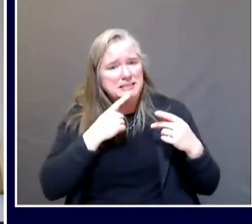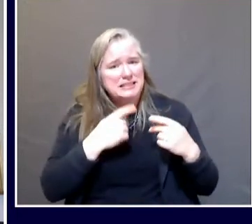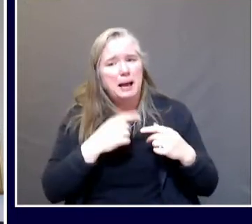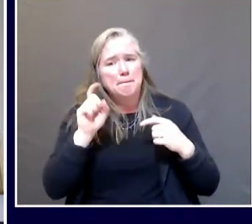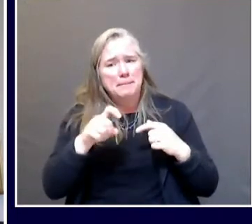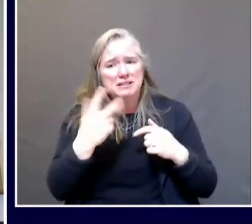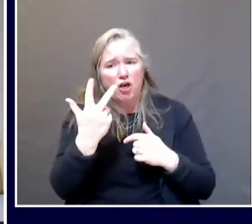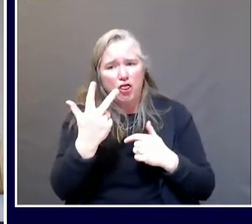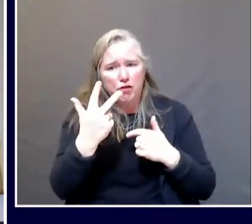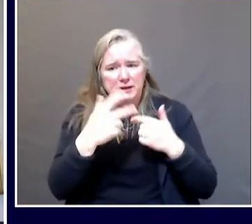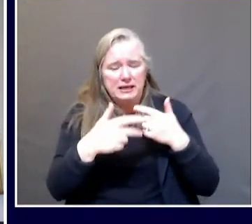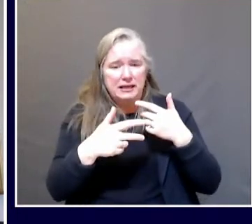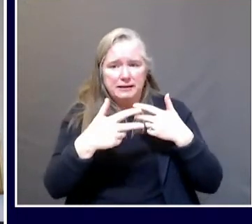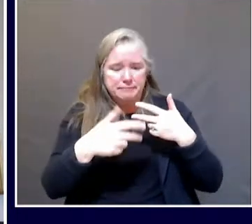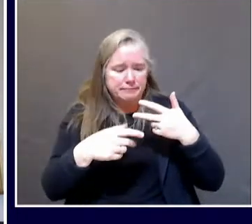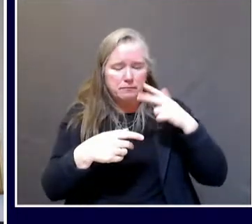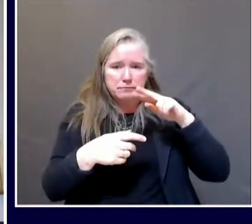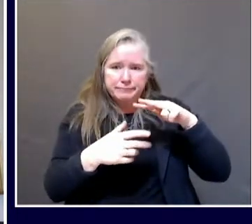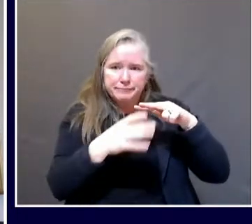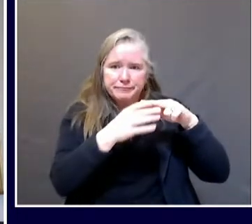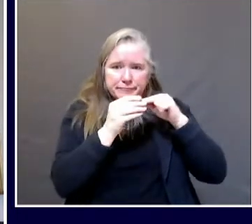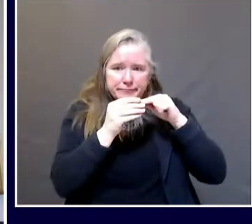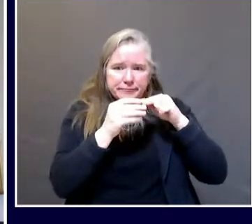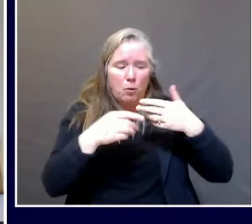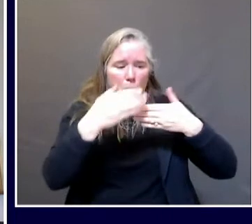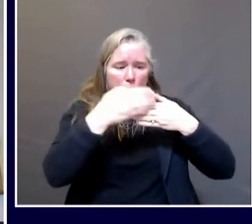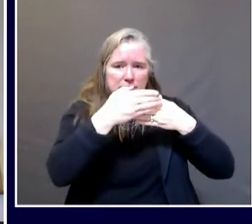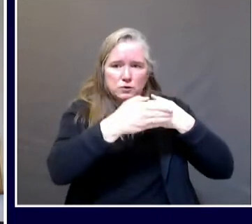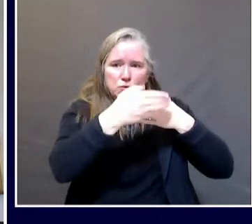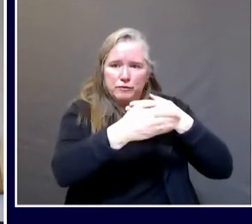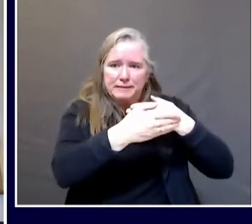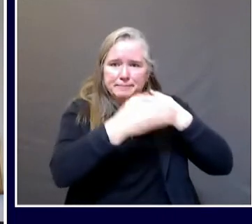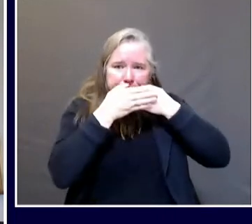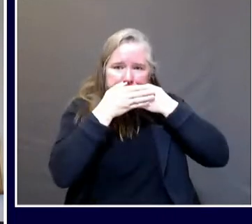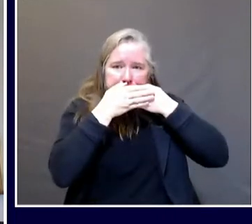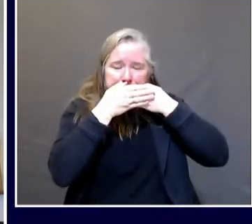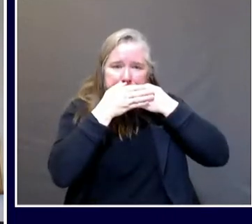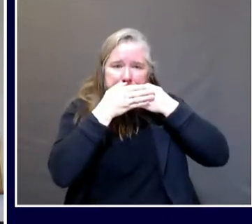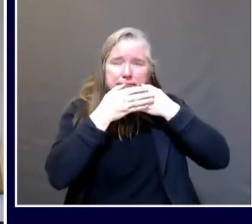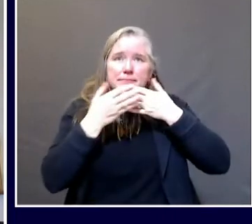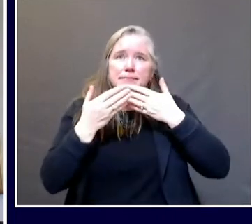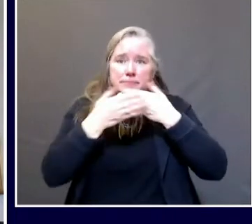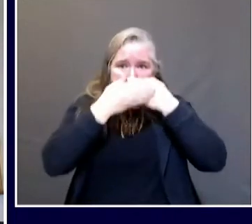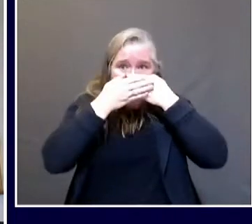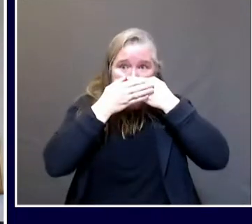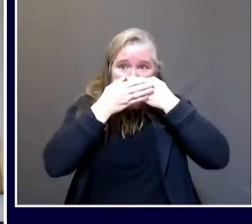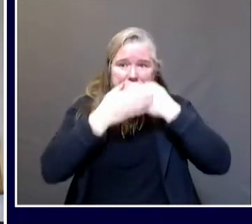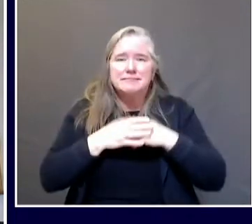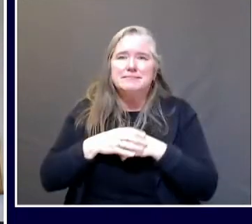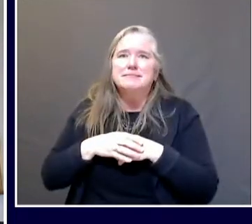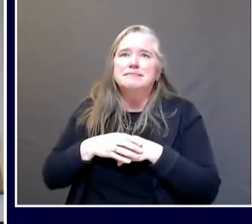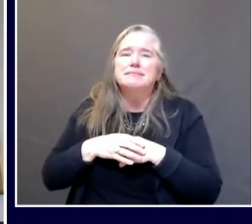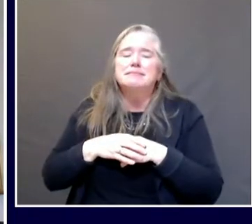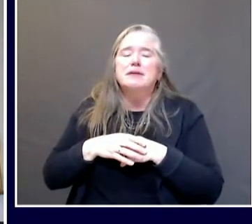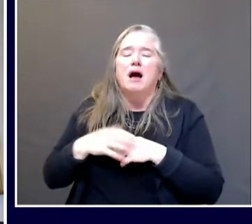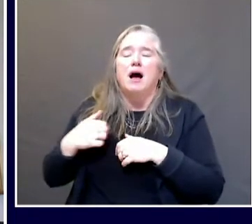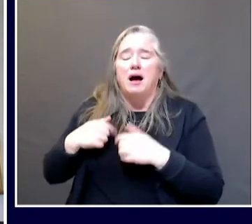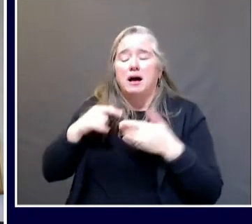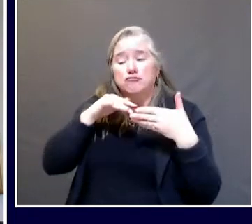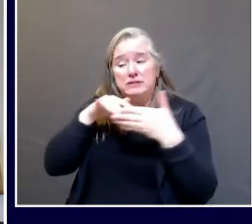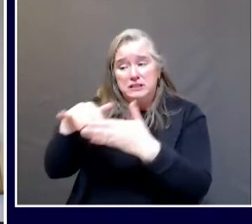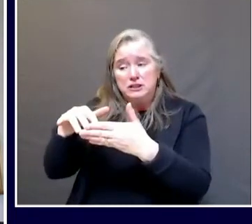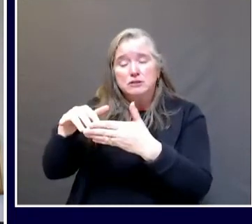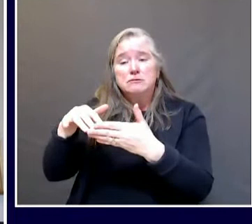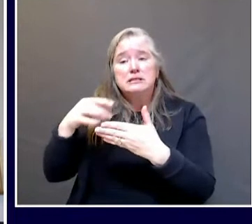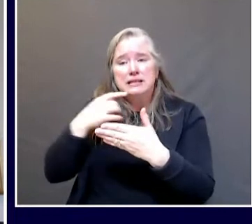that? It's one of those situations where there, at least 2 is what has been studied.